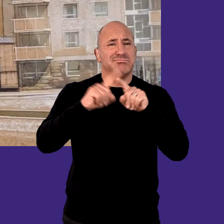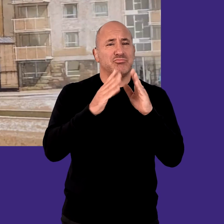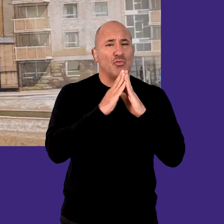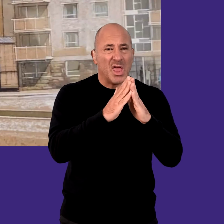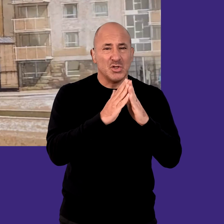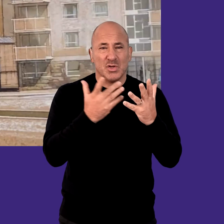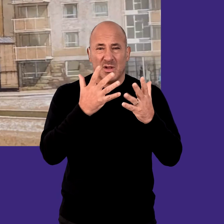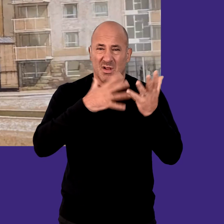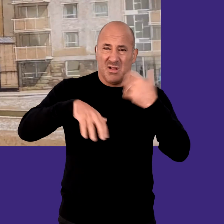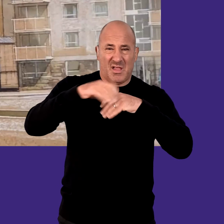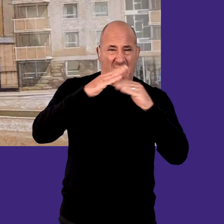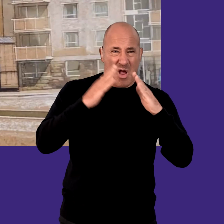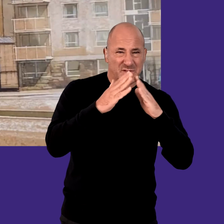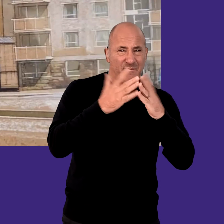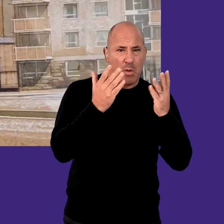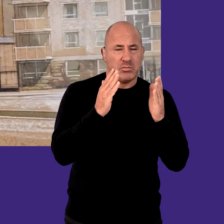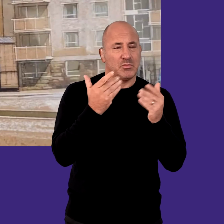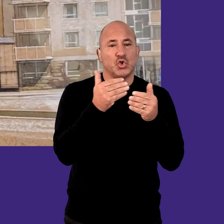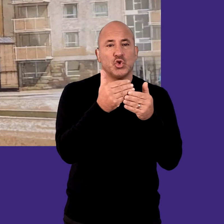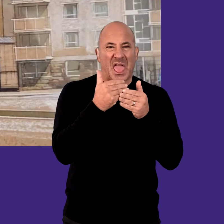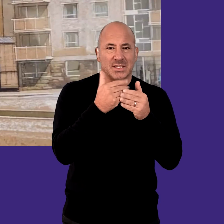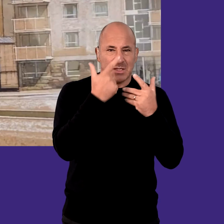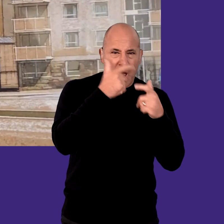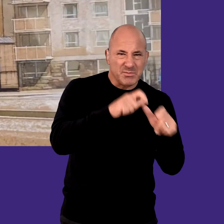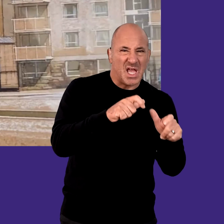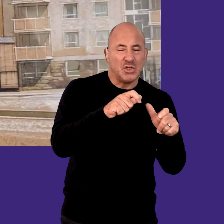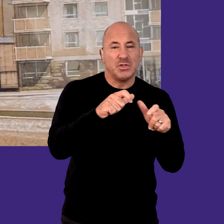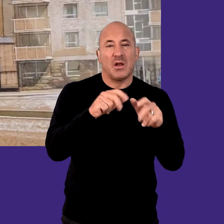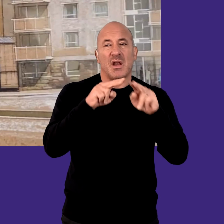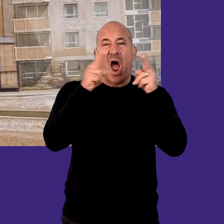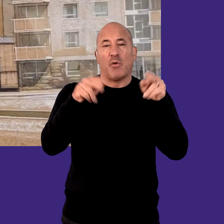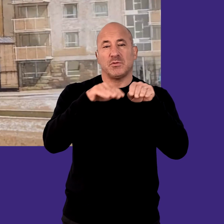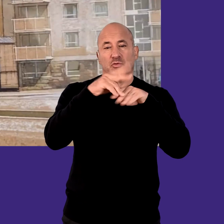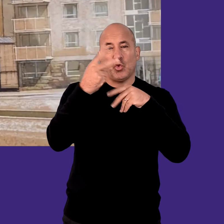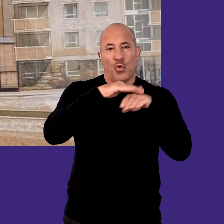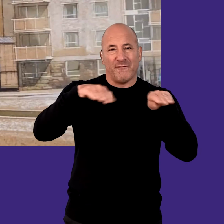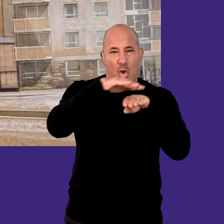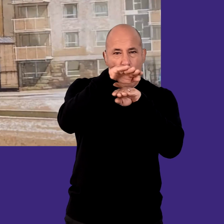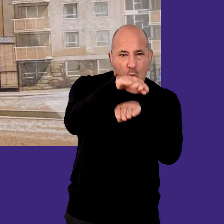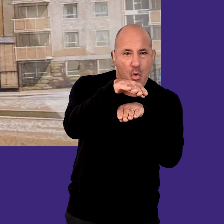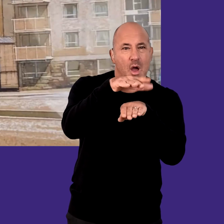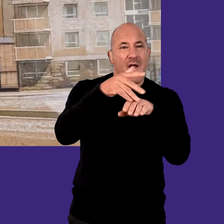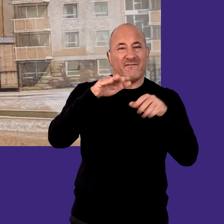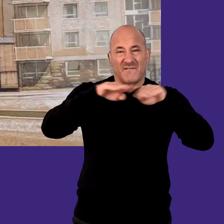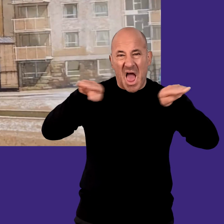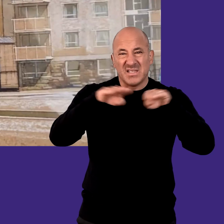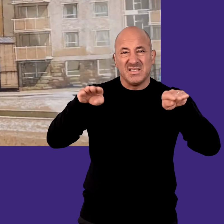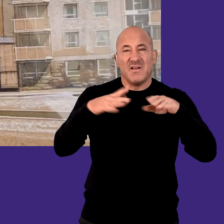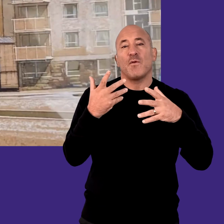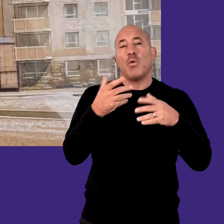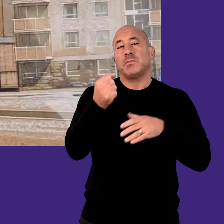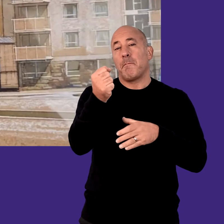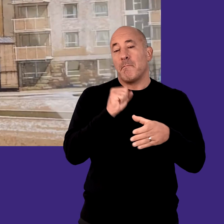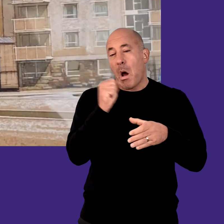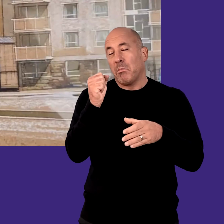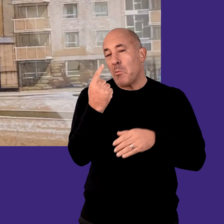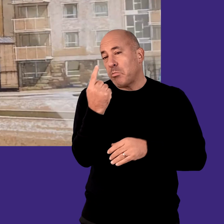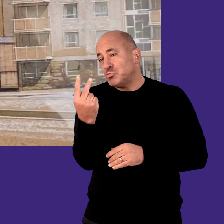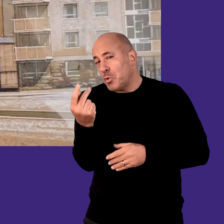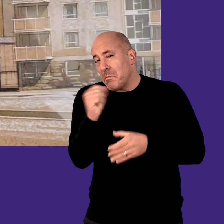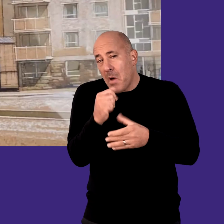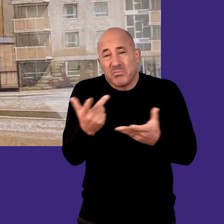churches serving different religions, and a mix of housing stock from sheltered accommodation, masonettes, flats, and of course,